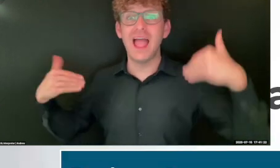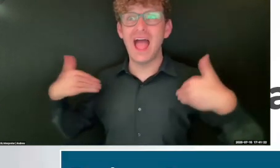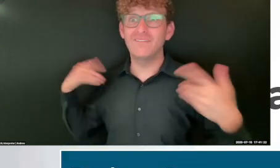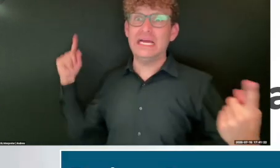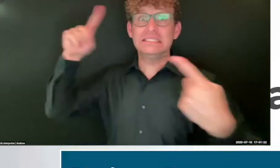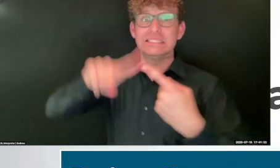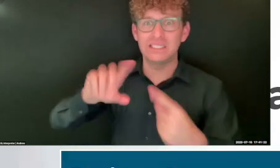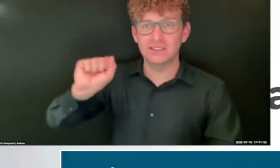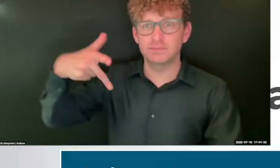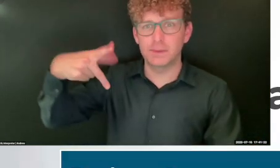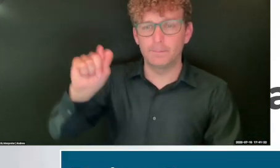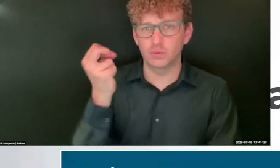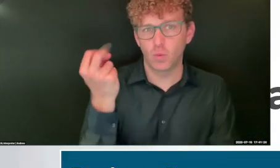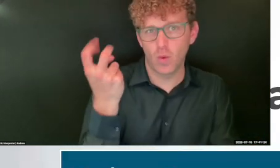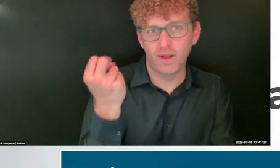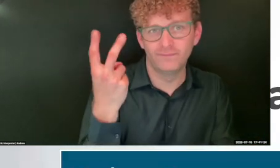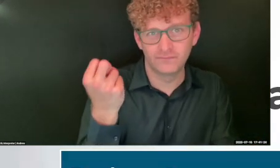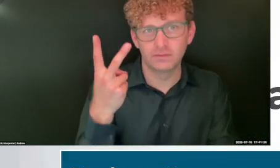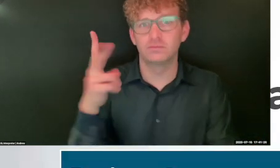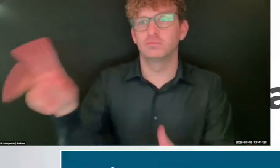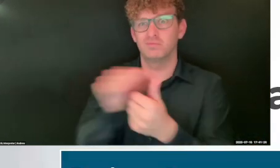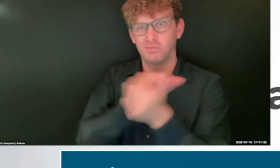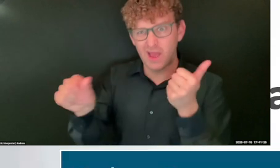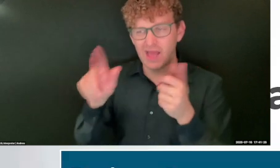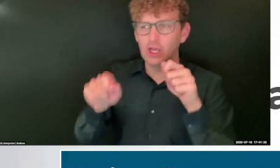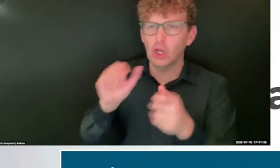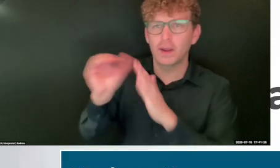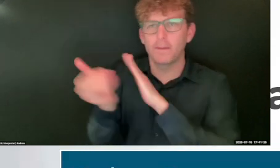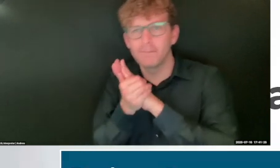by adding or removing funds that were previously appropriated.